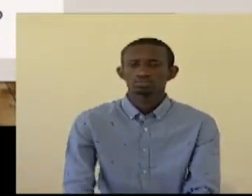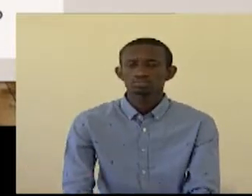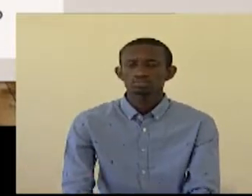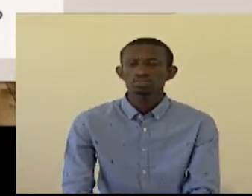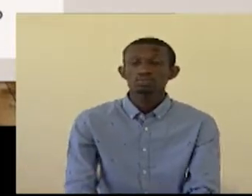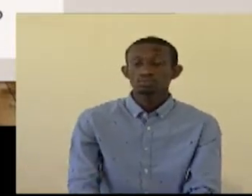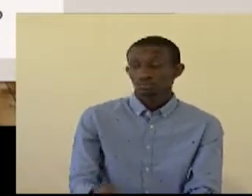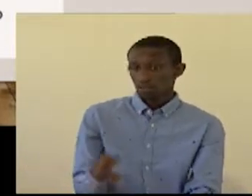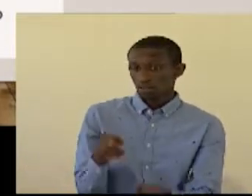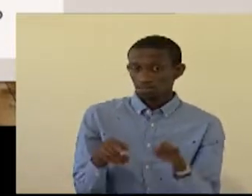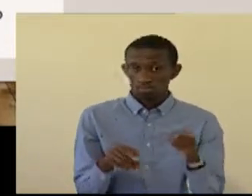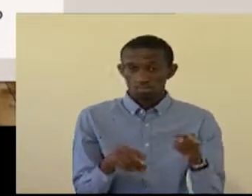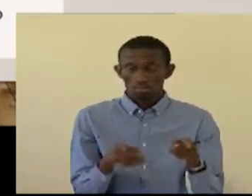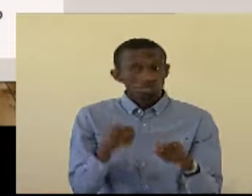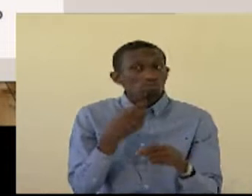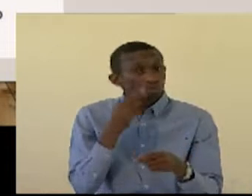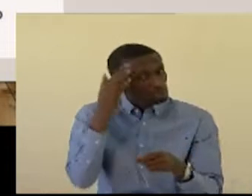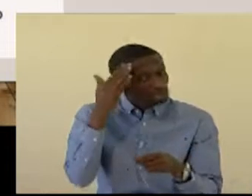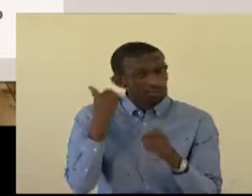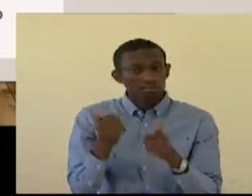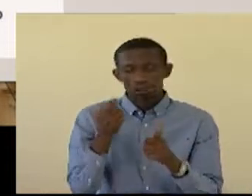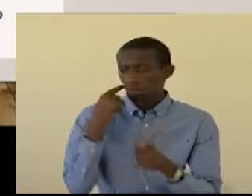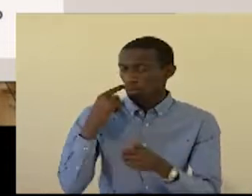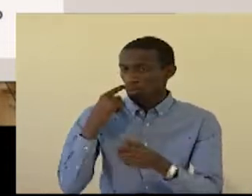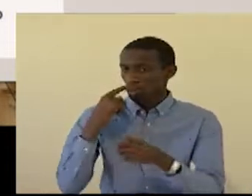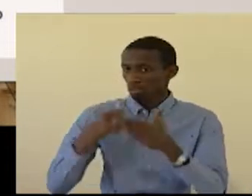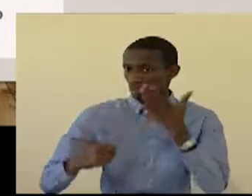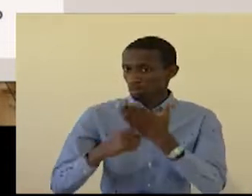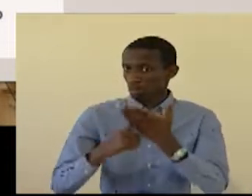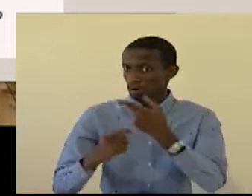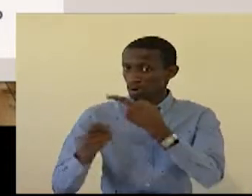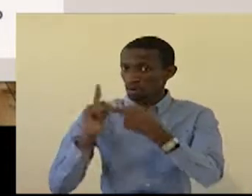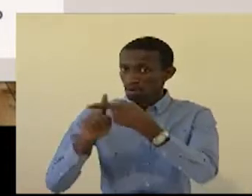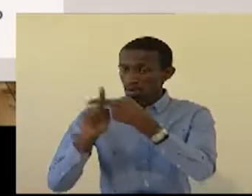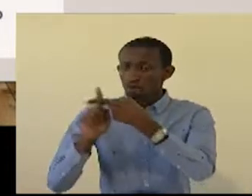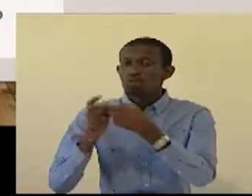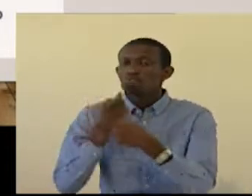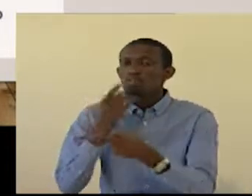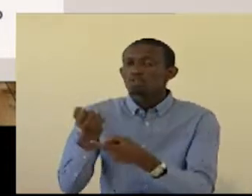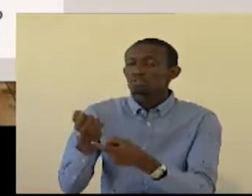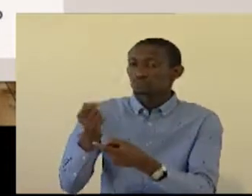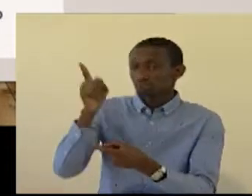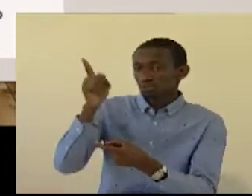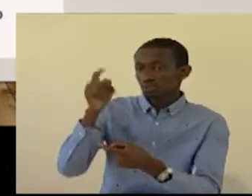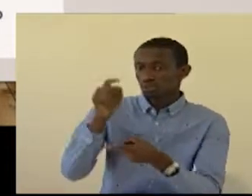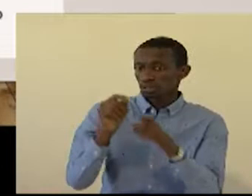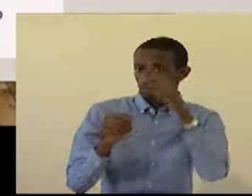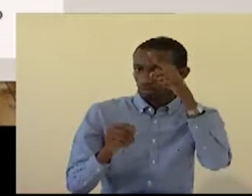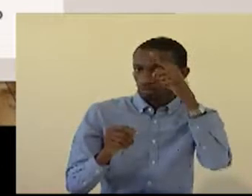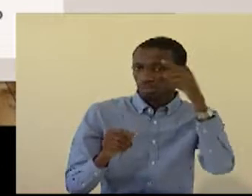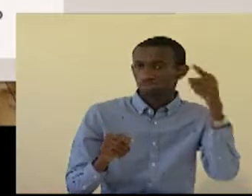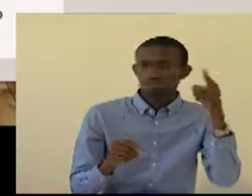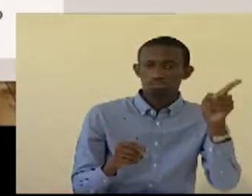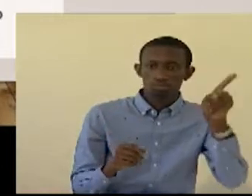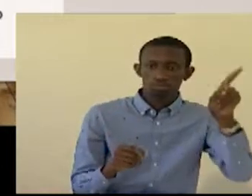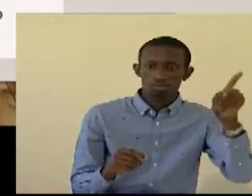alkyl group, but make sure that to get a positive result, you have this methyl group on one side of the carbonyl